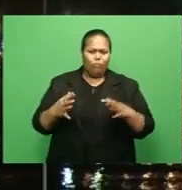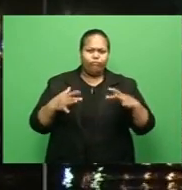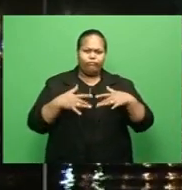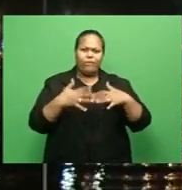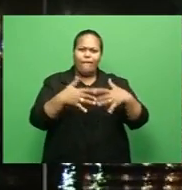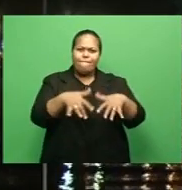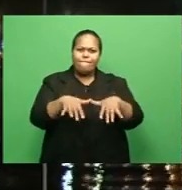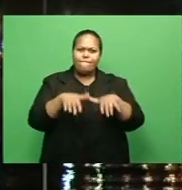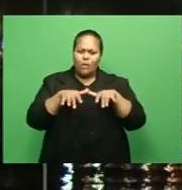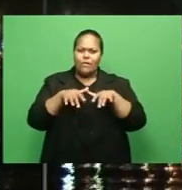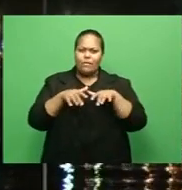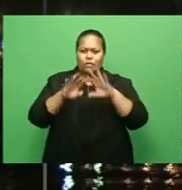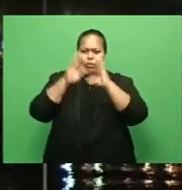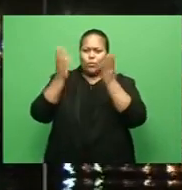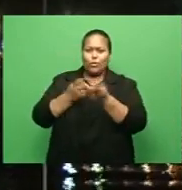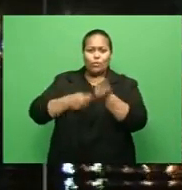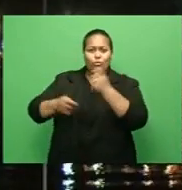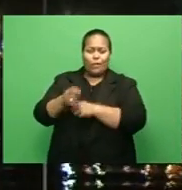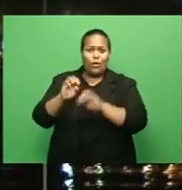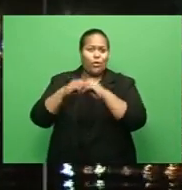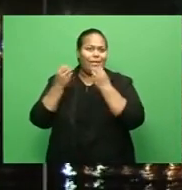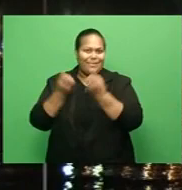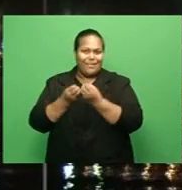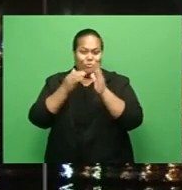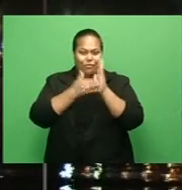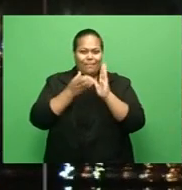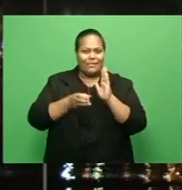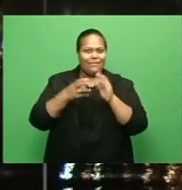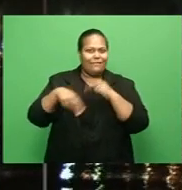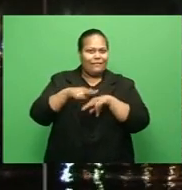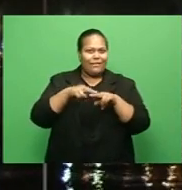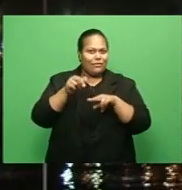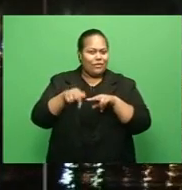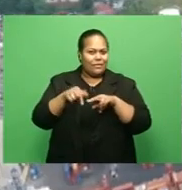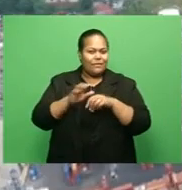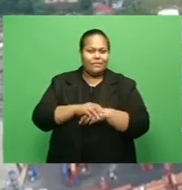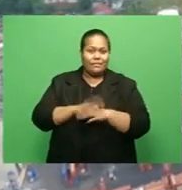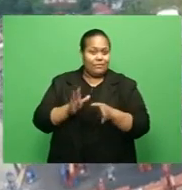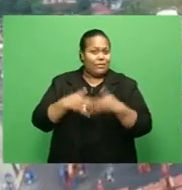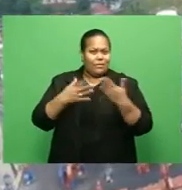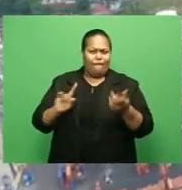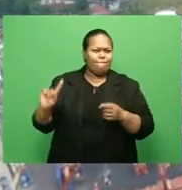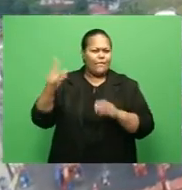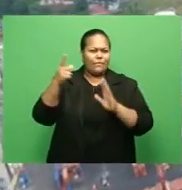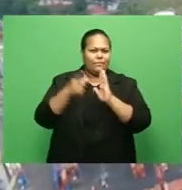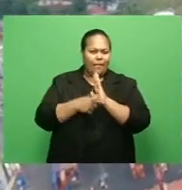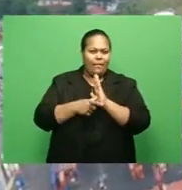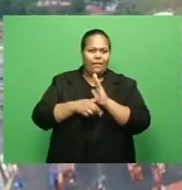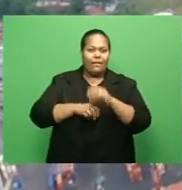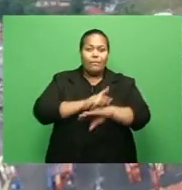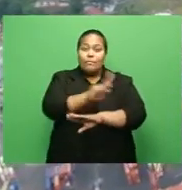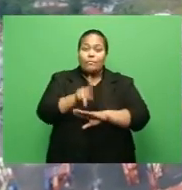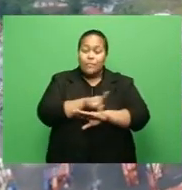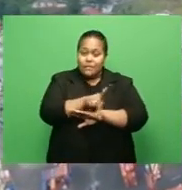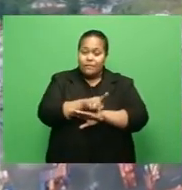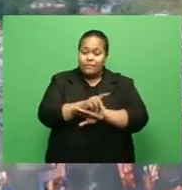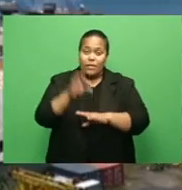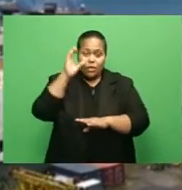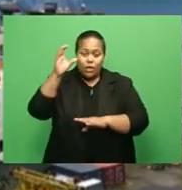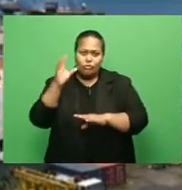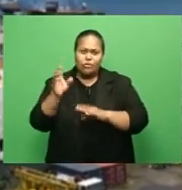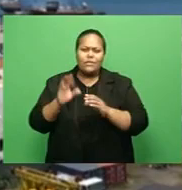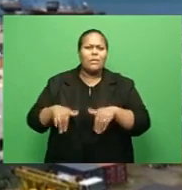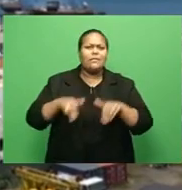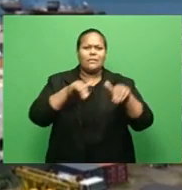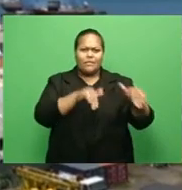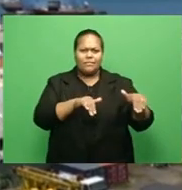General of the World Trade Organization. Koya highlighted that this is the first time that the Pacific states have actively participated in